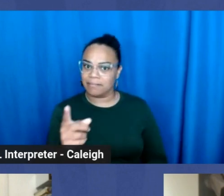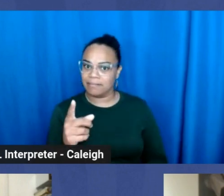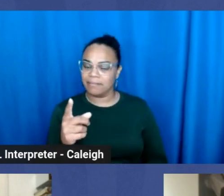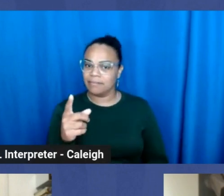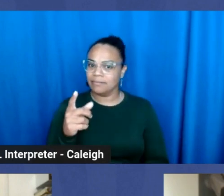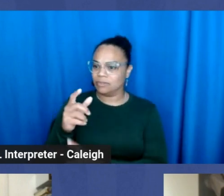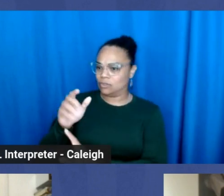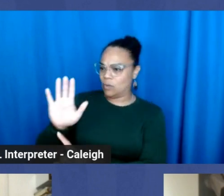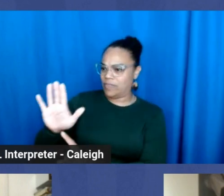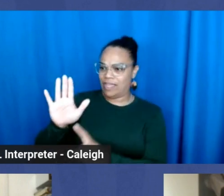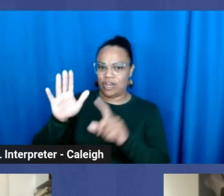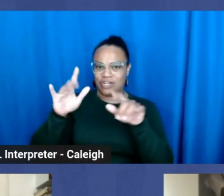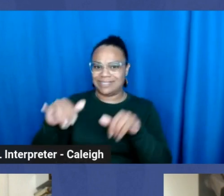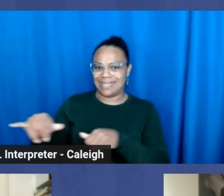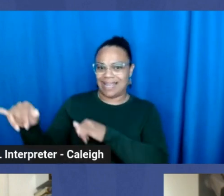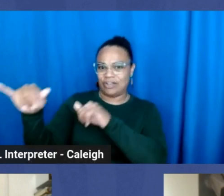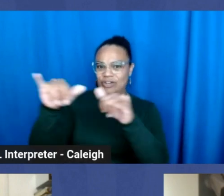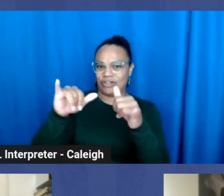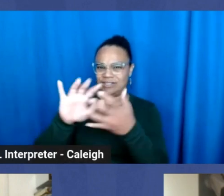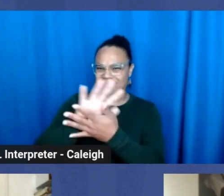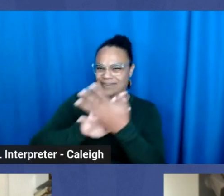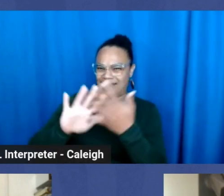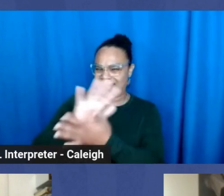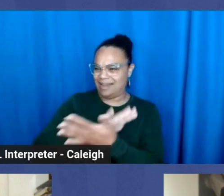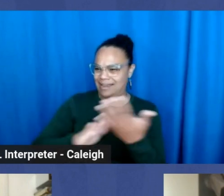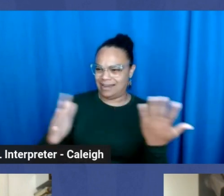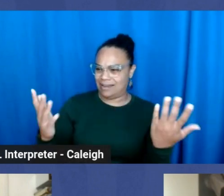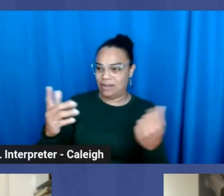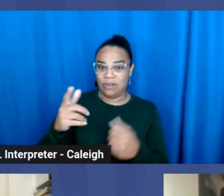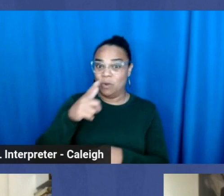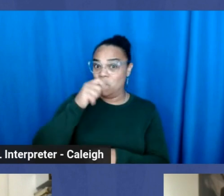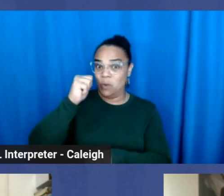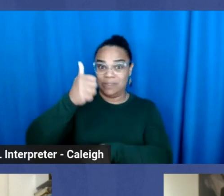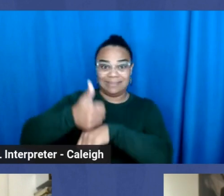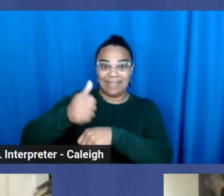standards that were not set by anyone I even know,